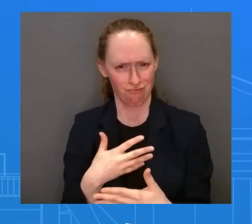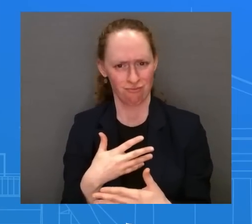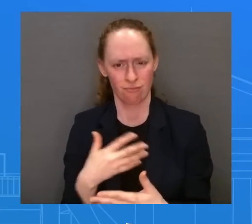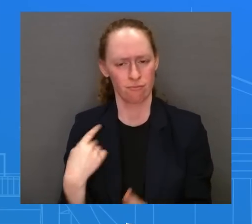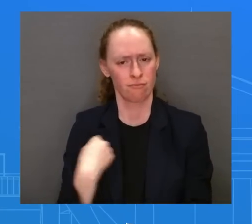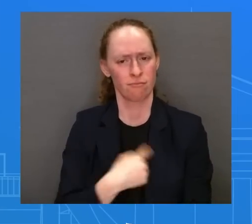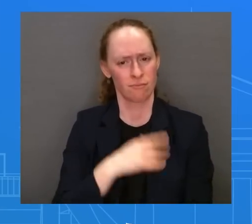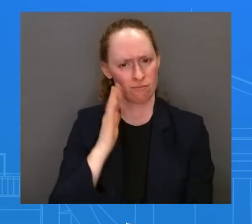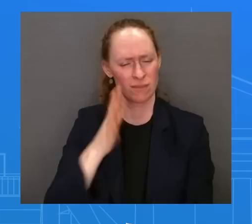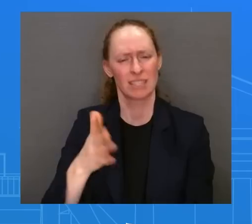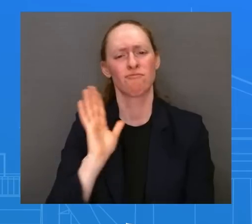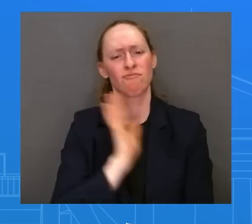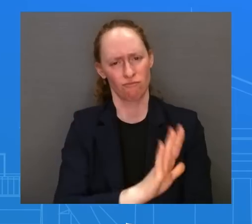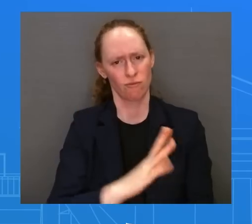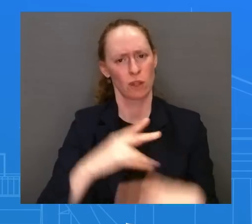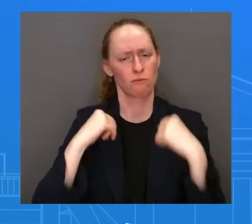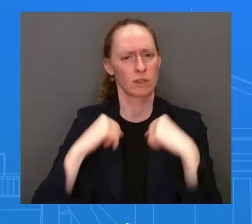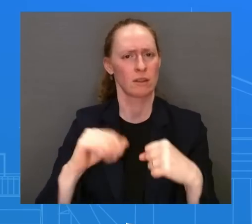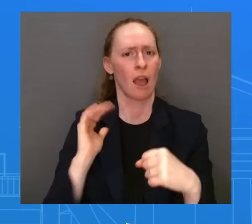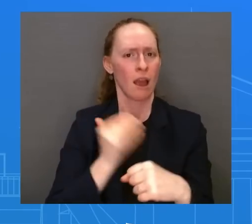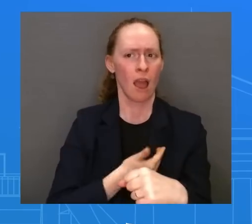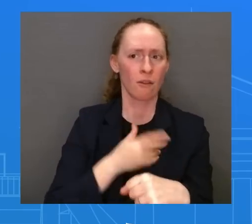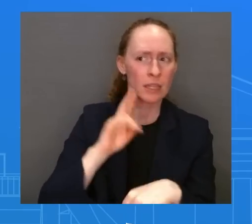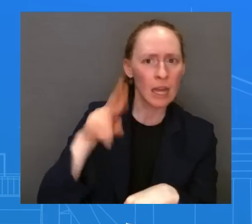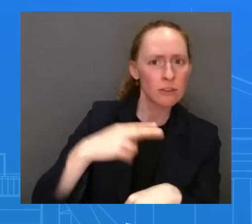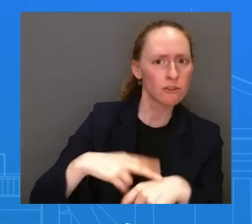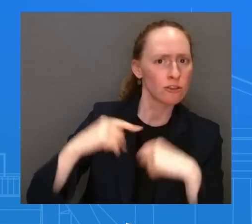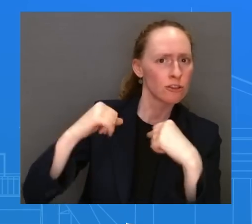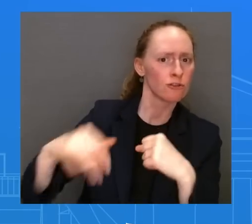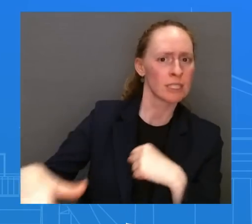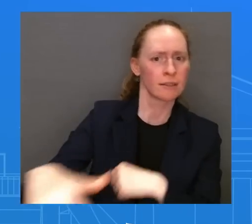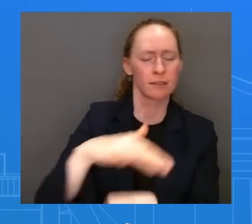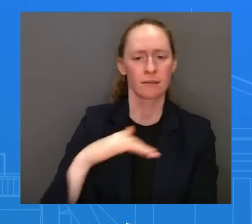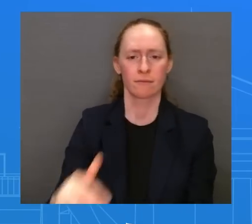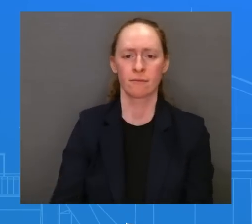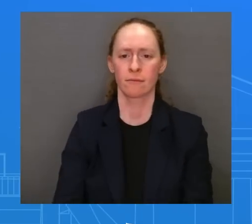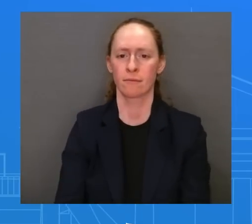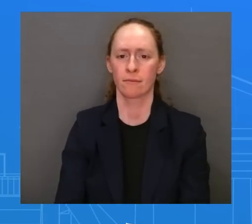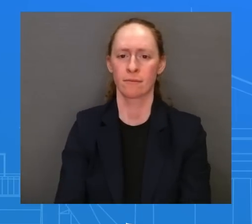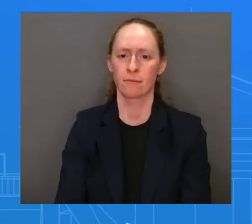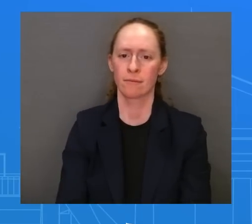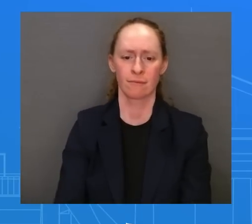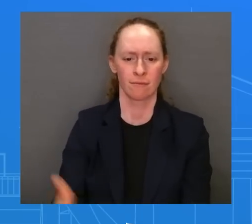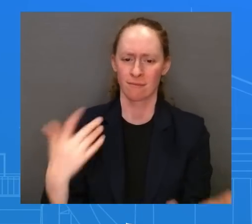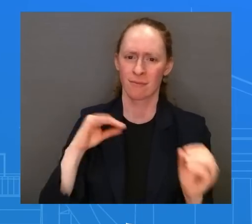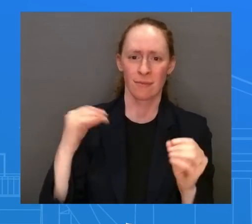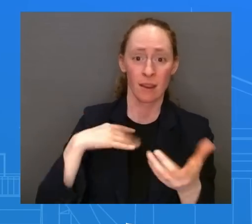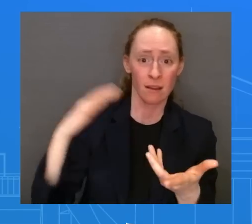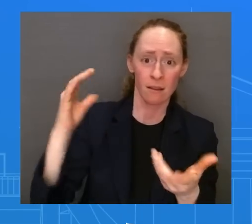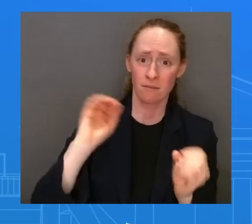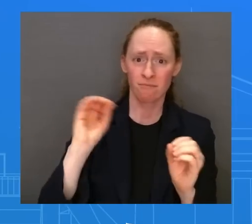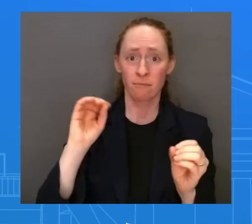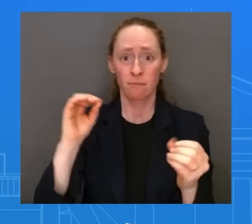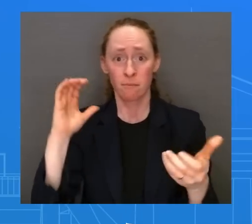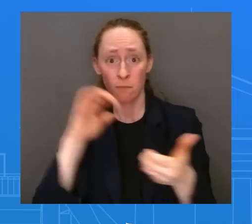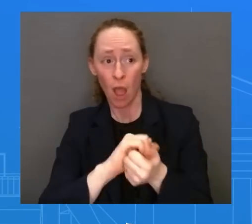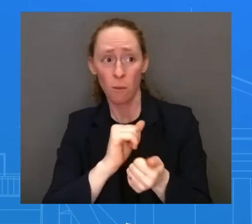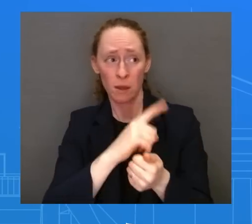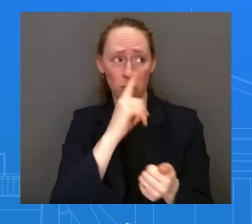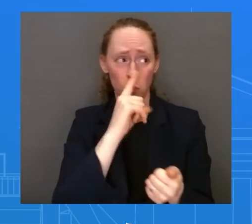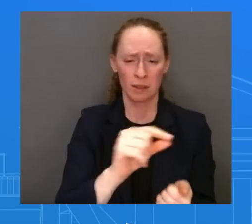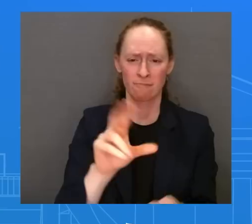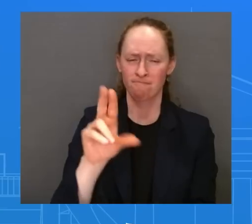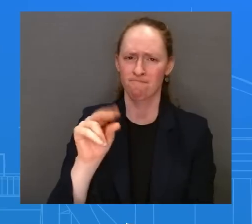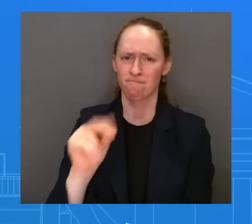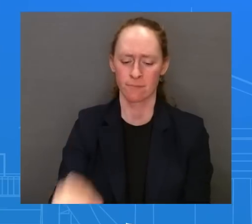interests and again this is no time to be in partnership with Vladimir Putin yeah thanks um and we'll just wanted to